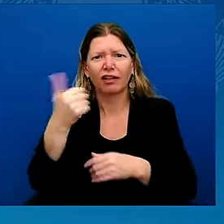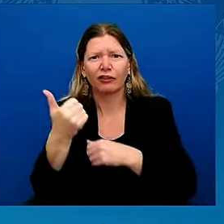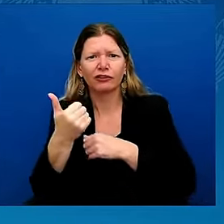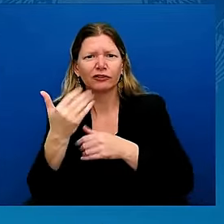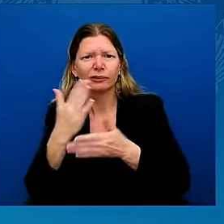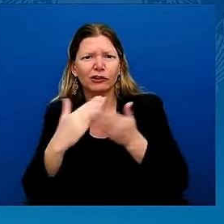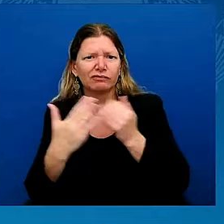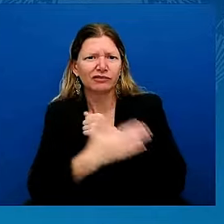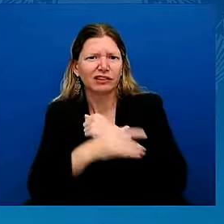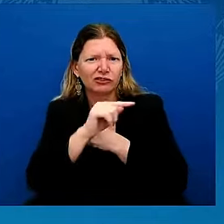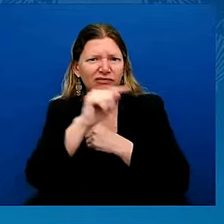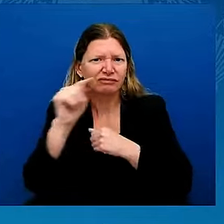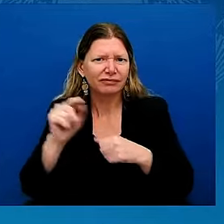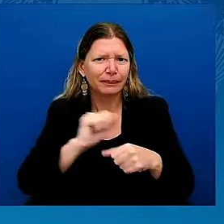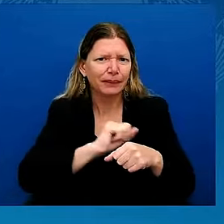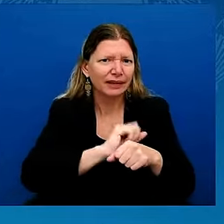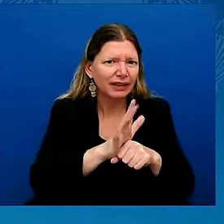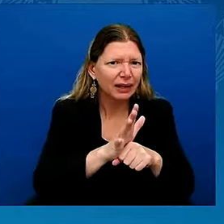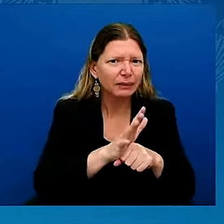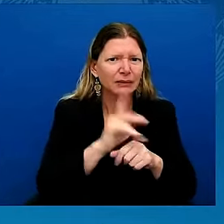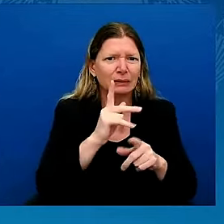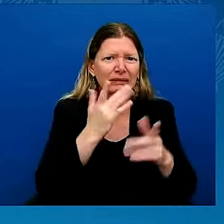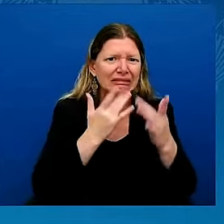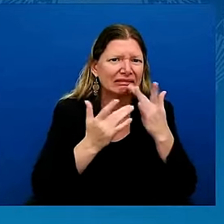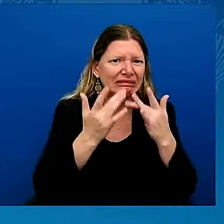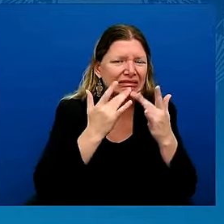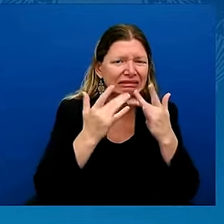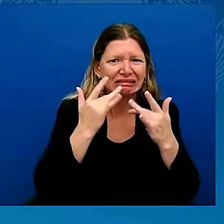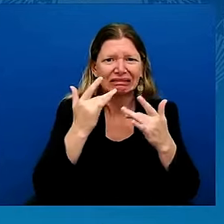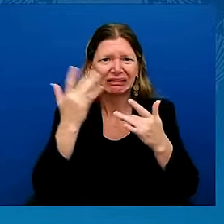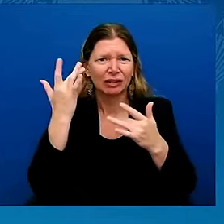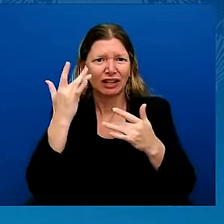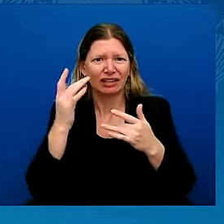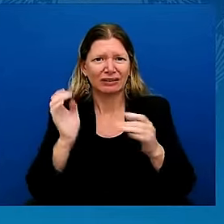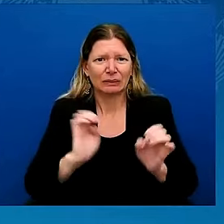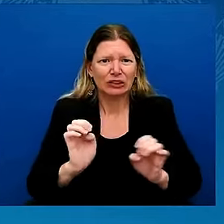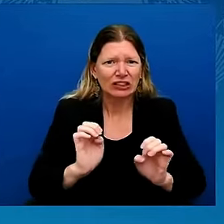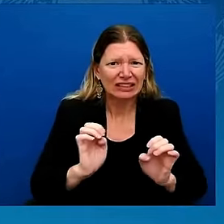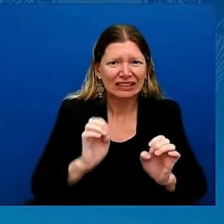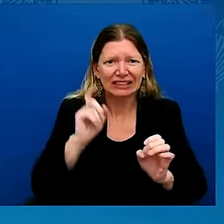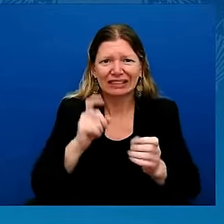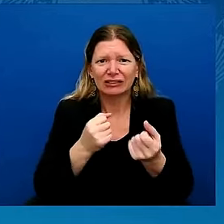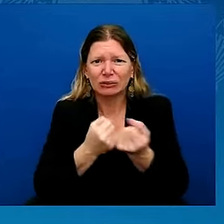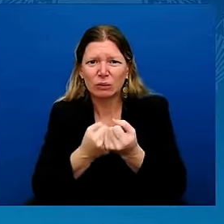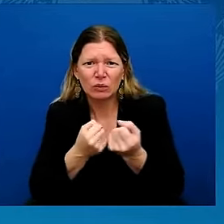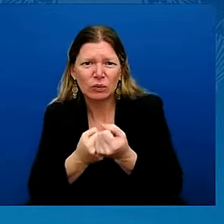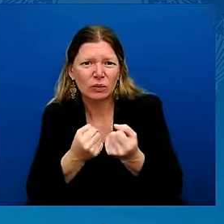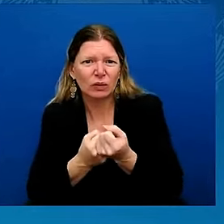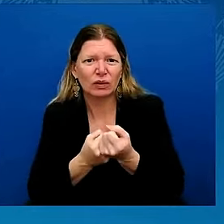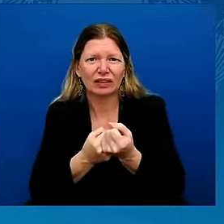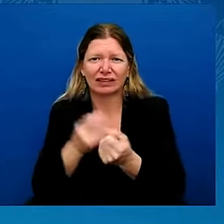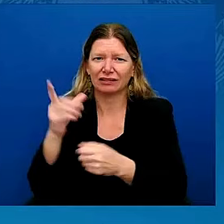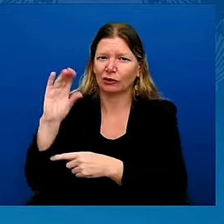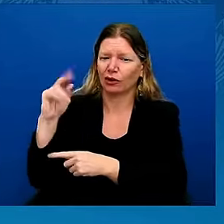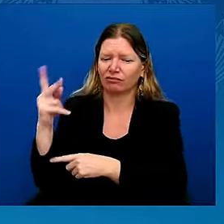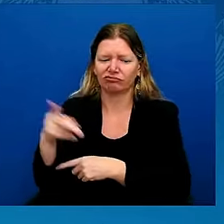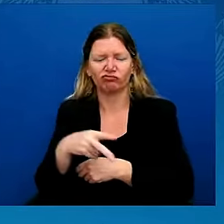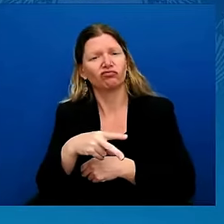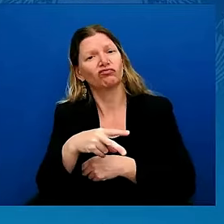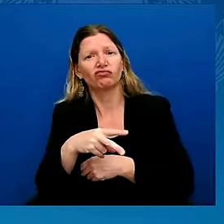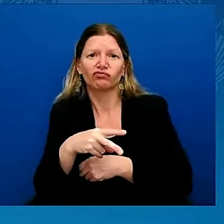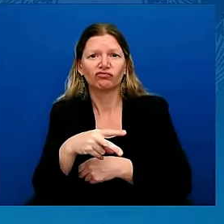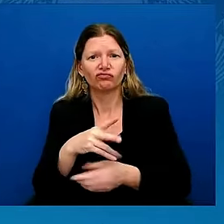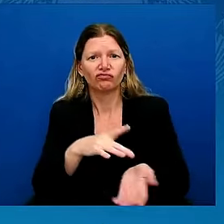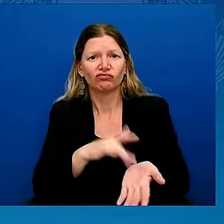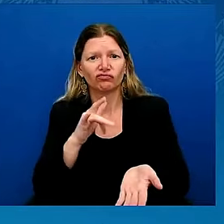desperate for support, and then some, you know, corporation, and it's very few of them that do this, but then jack up